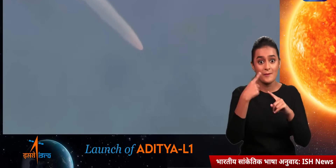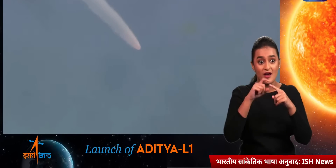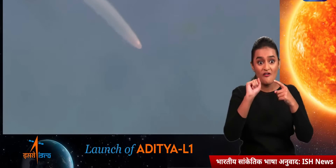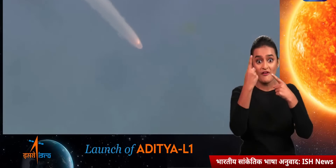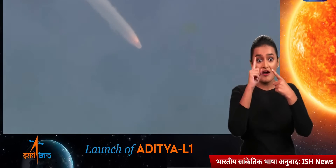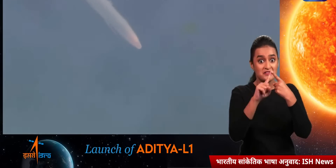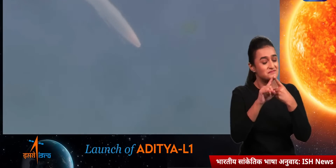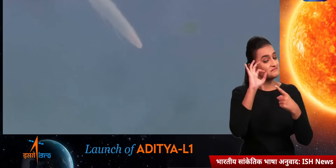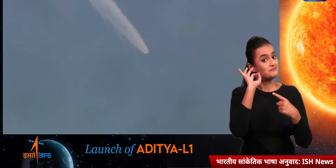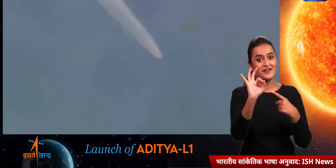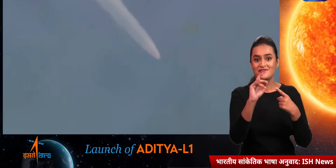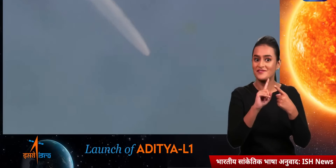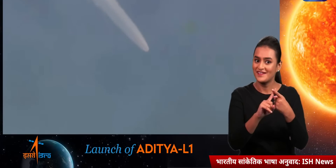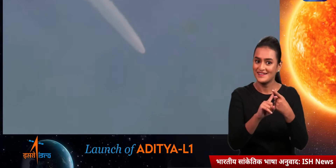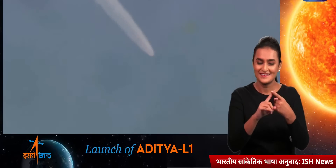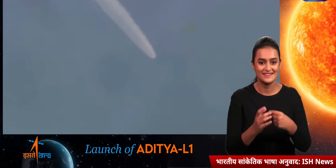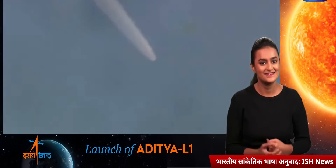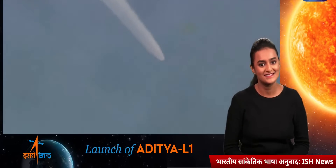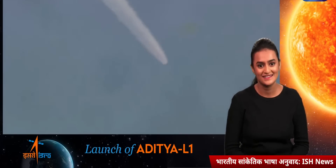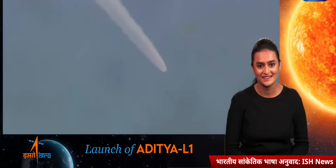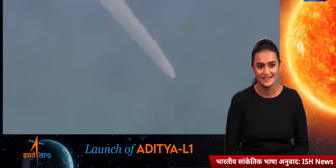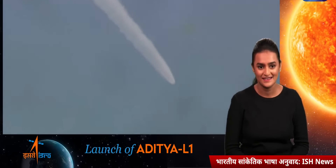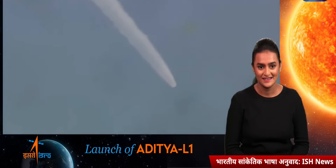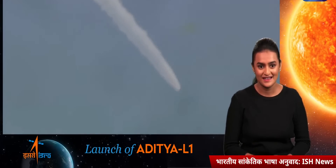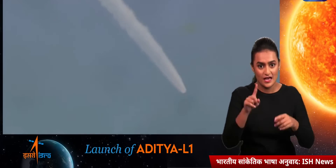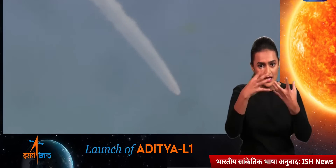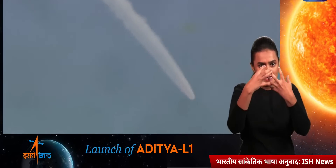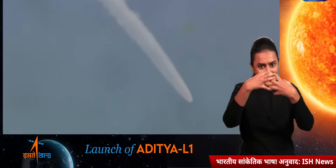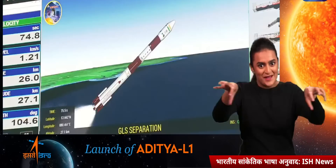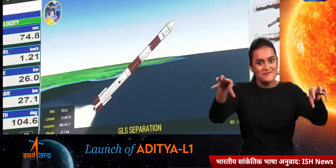S-139. Ground lead strap on separated.